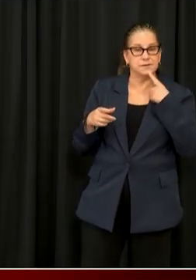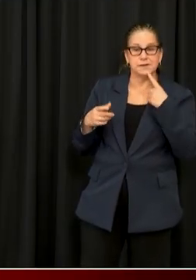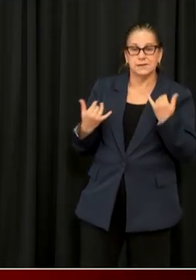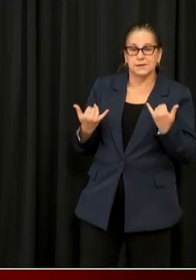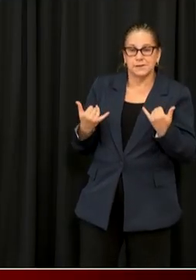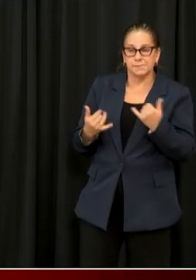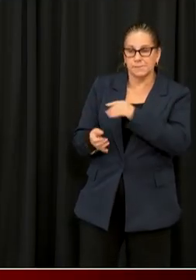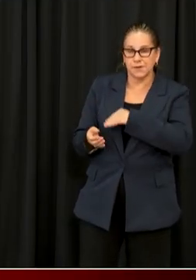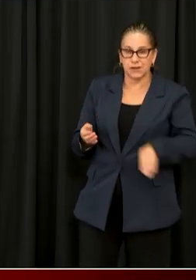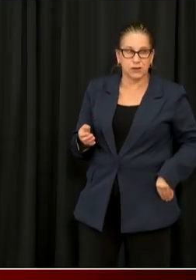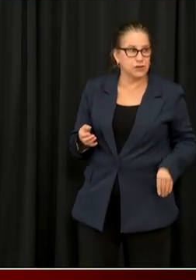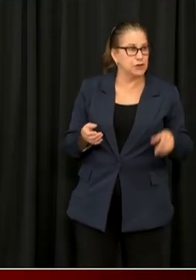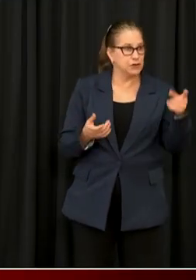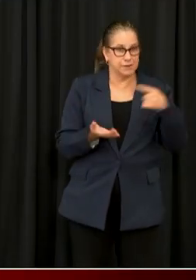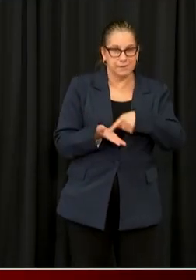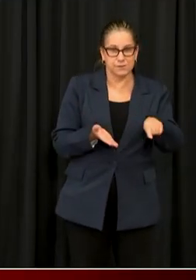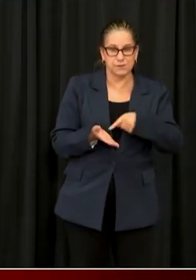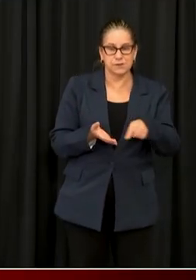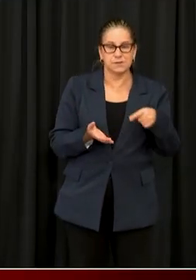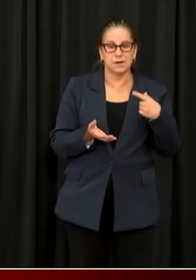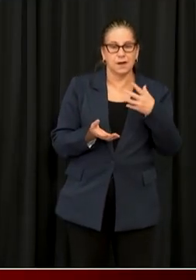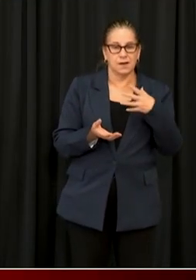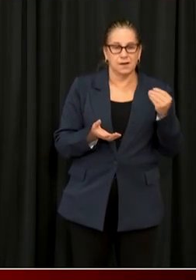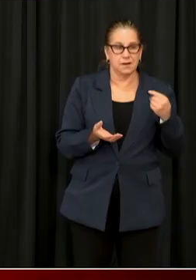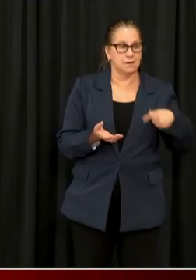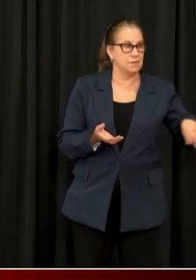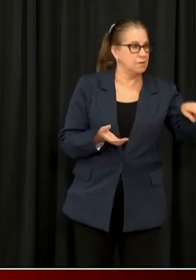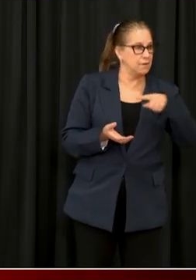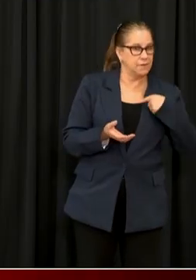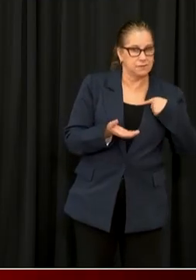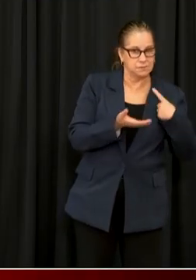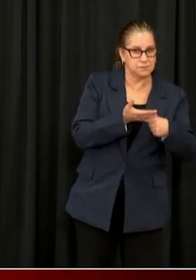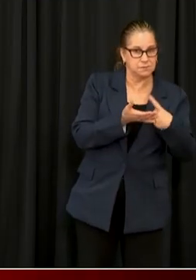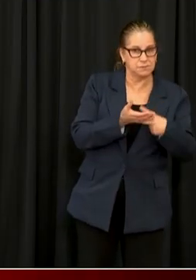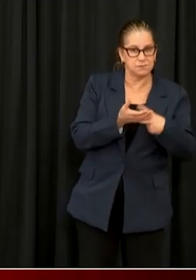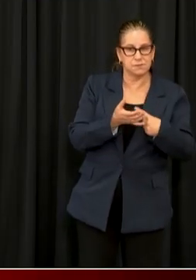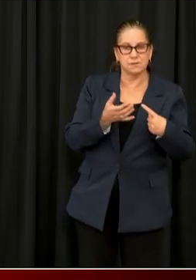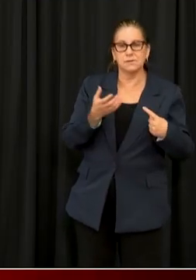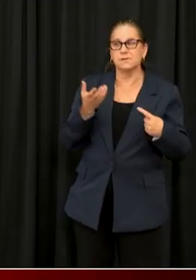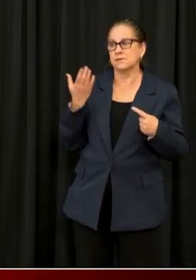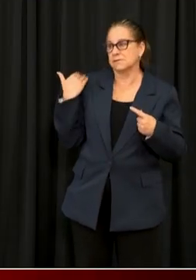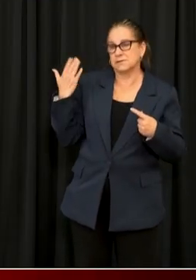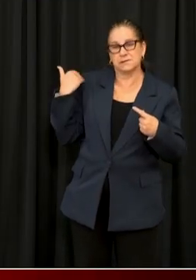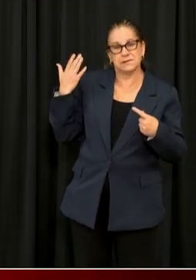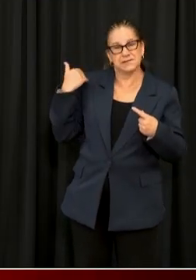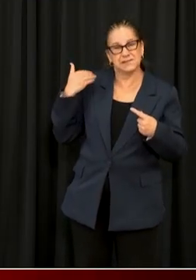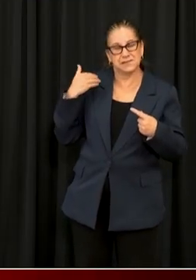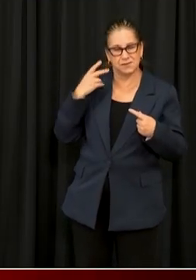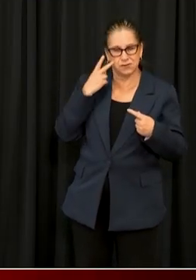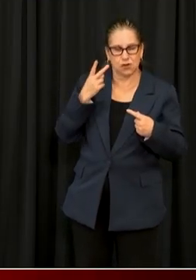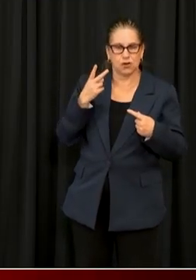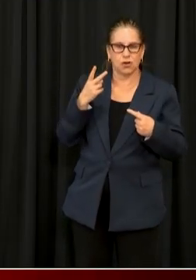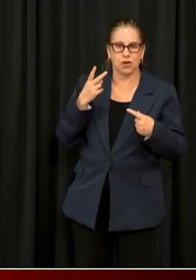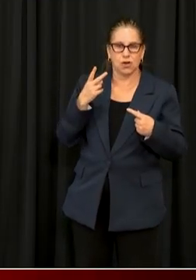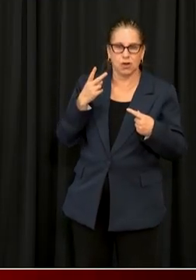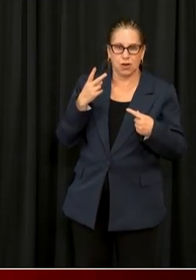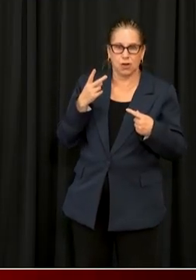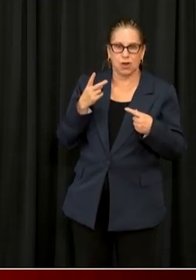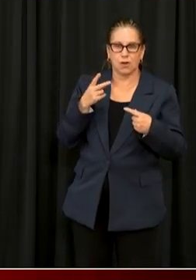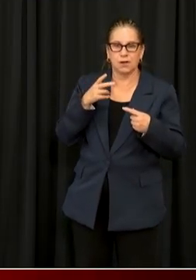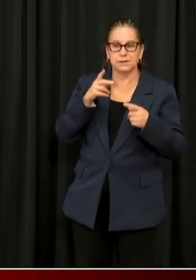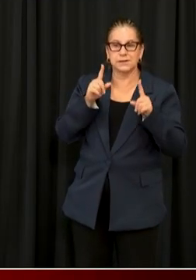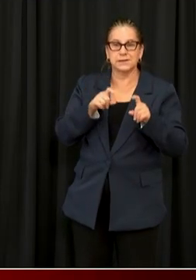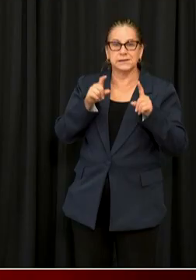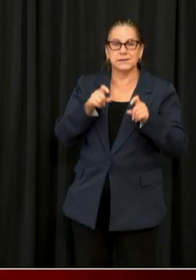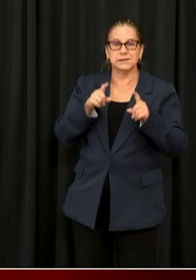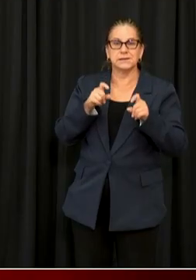some of the highest testing over the past couple of days that we've seen at our public testing sites. And so we're going to continue to observe